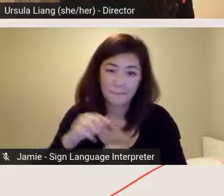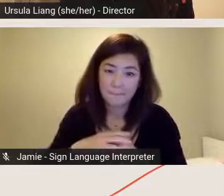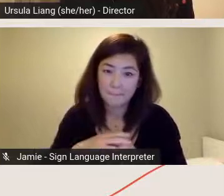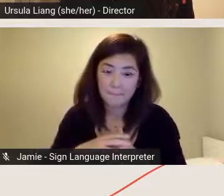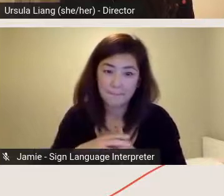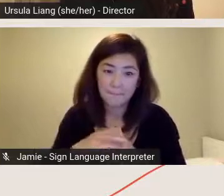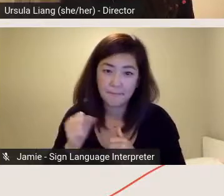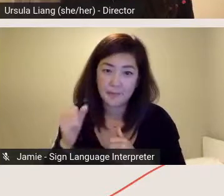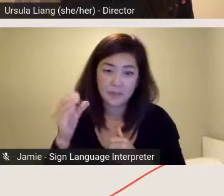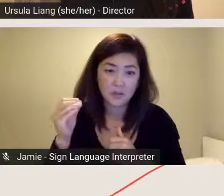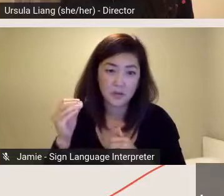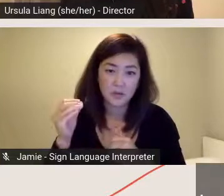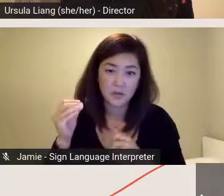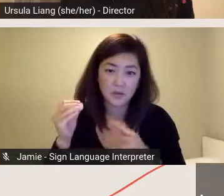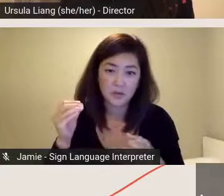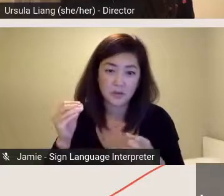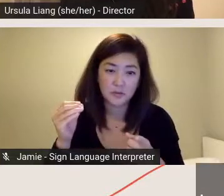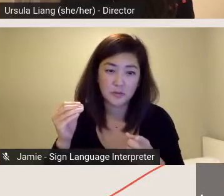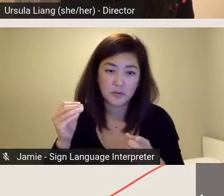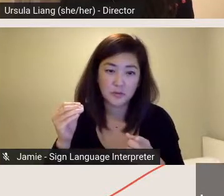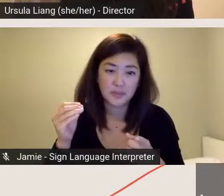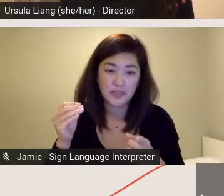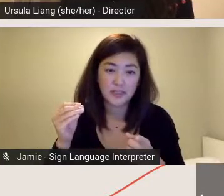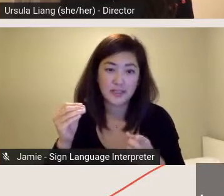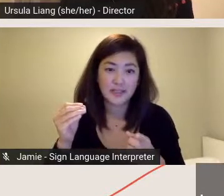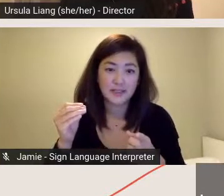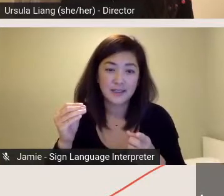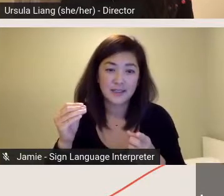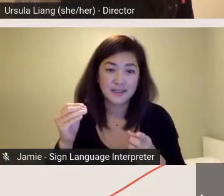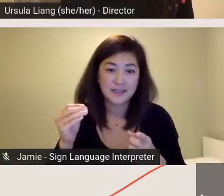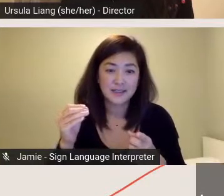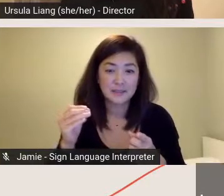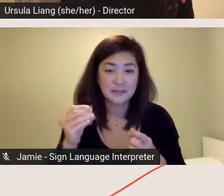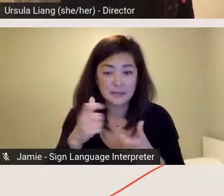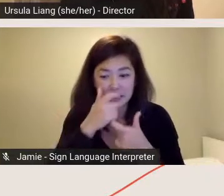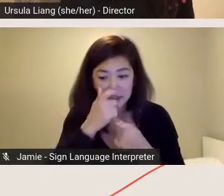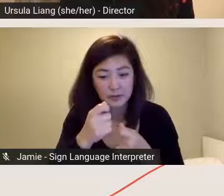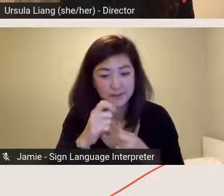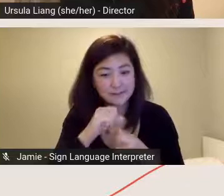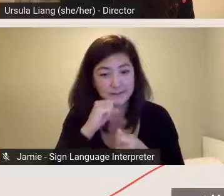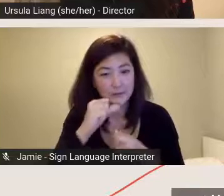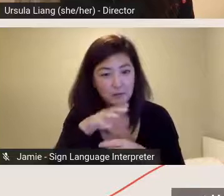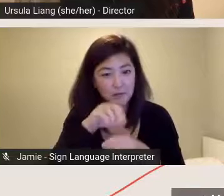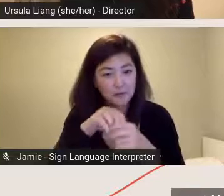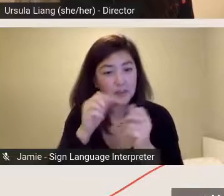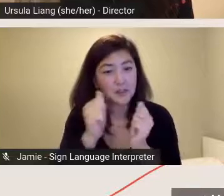folks weren't aware and it wasn't being reported in and amongst the Asian community